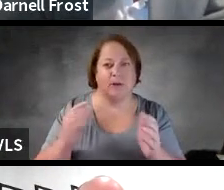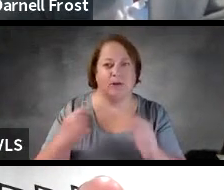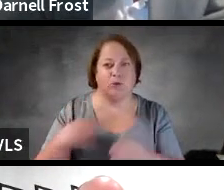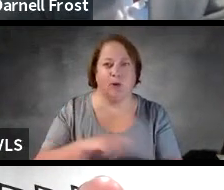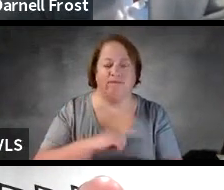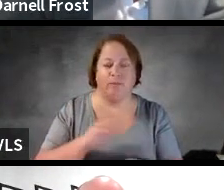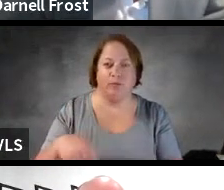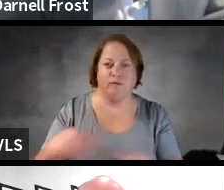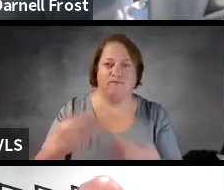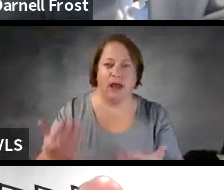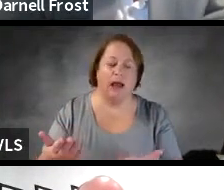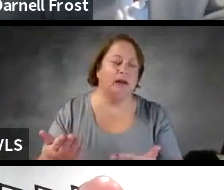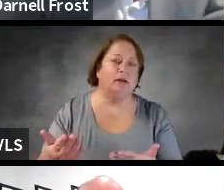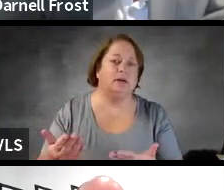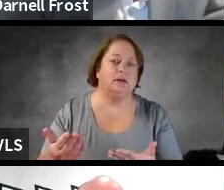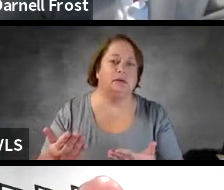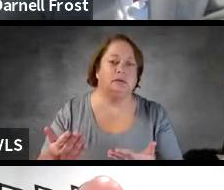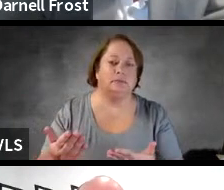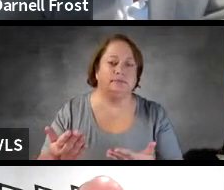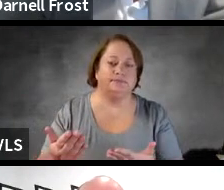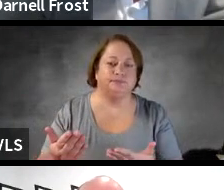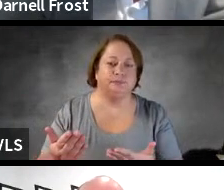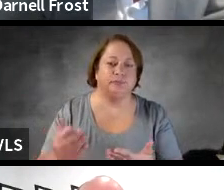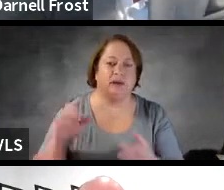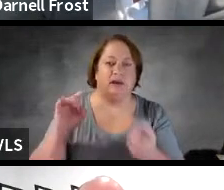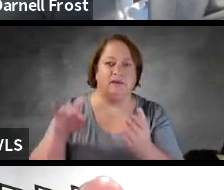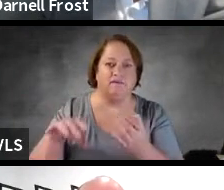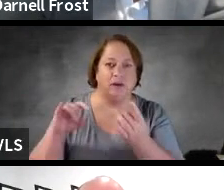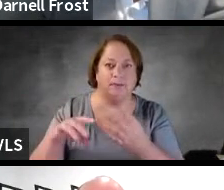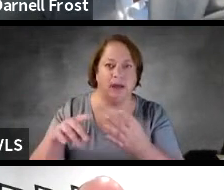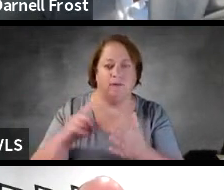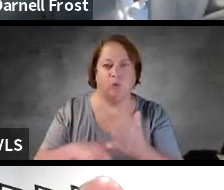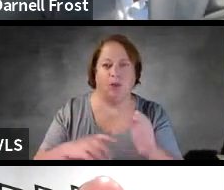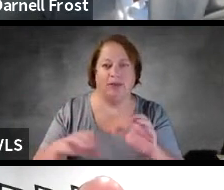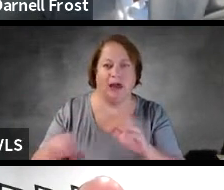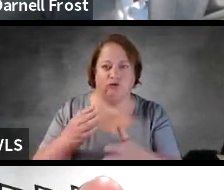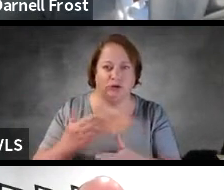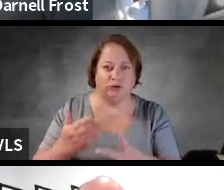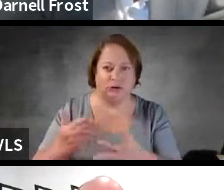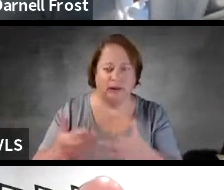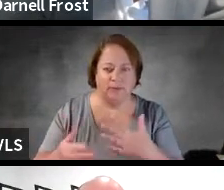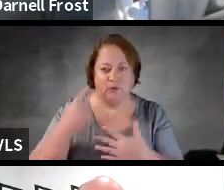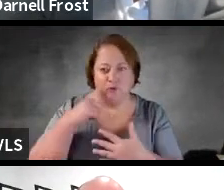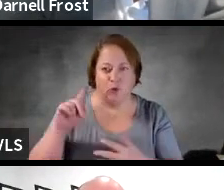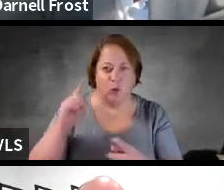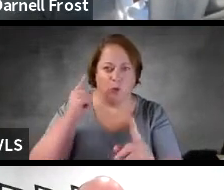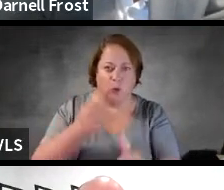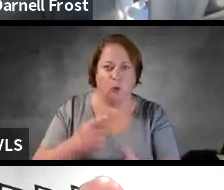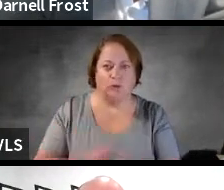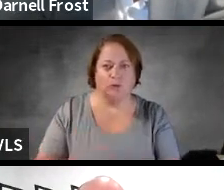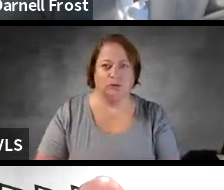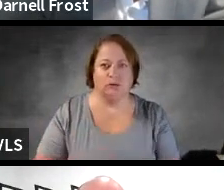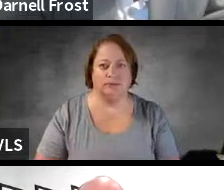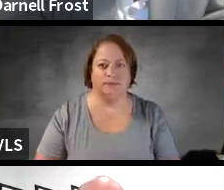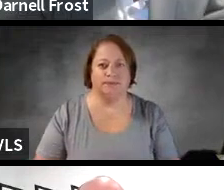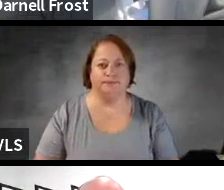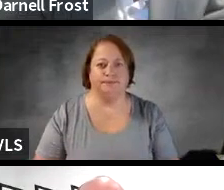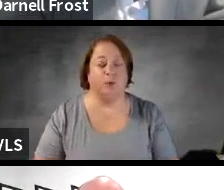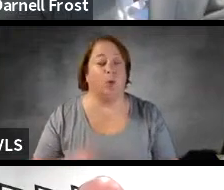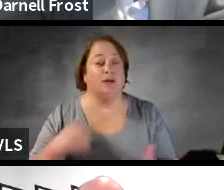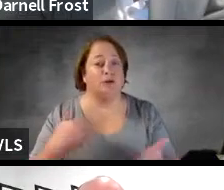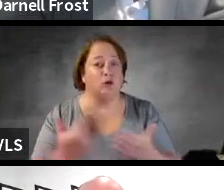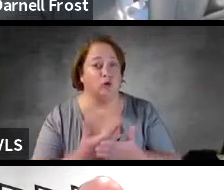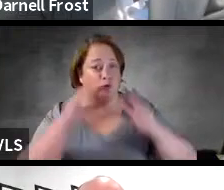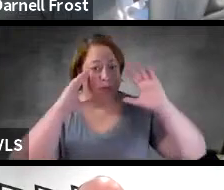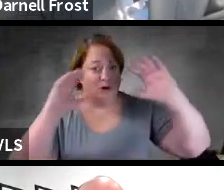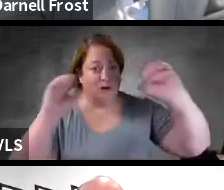have been provided any feedback on what the action steps have been towards those goals. Well, as the new